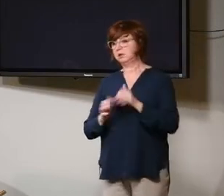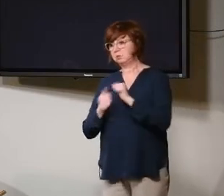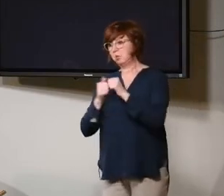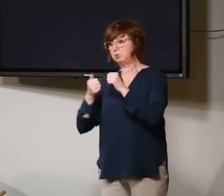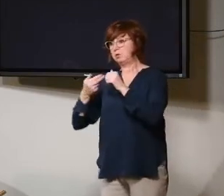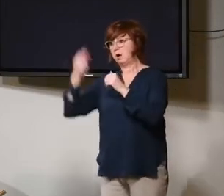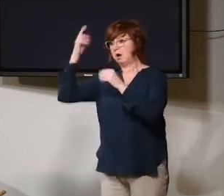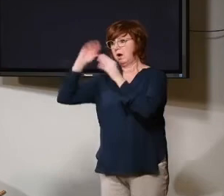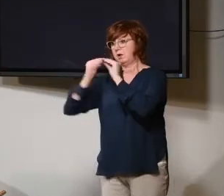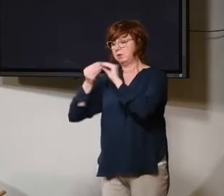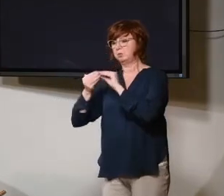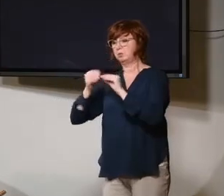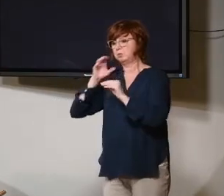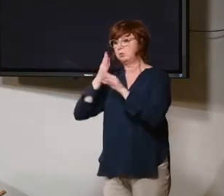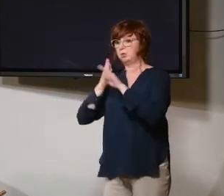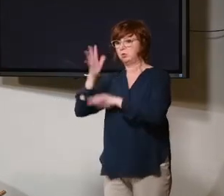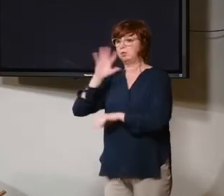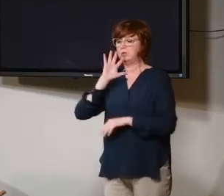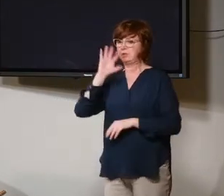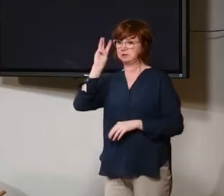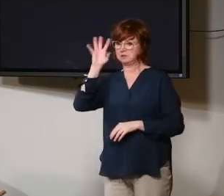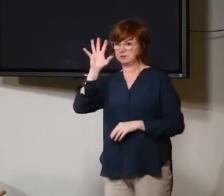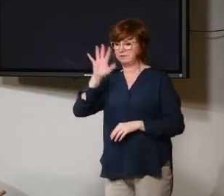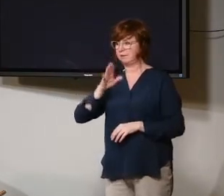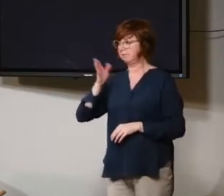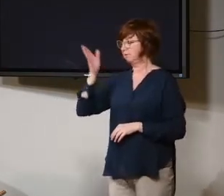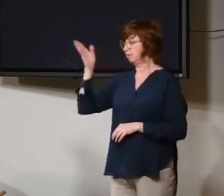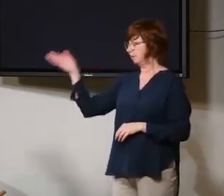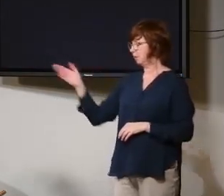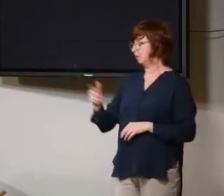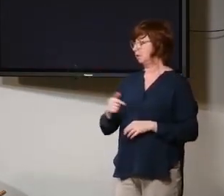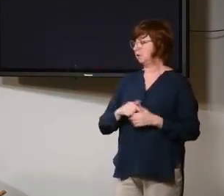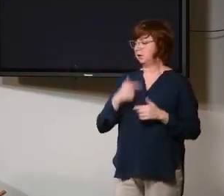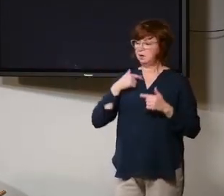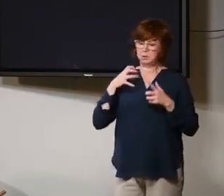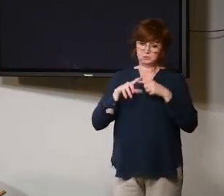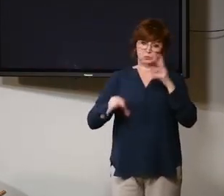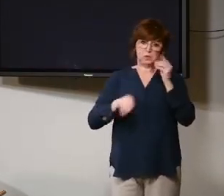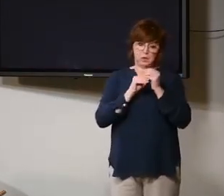adults. On that as well, we should all